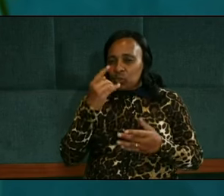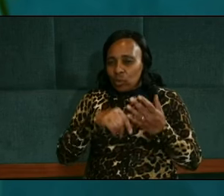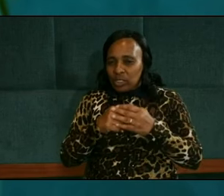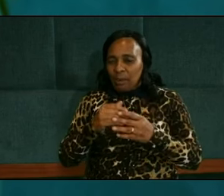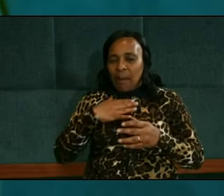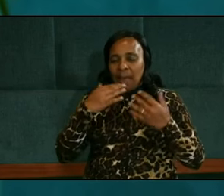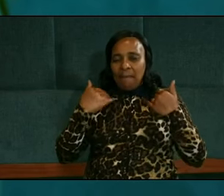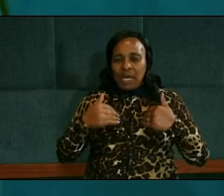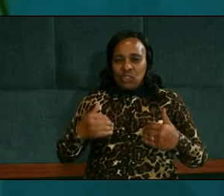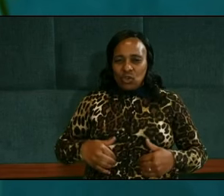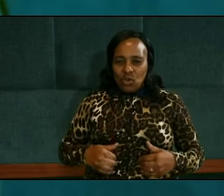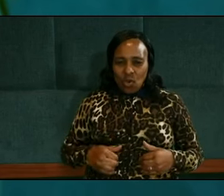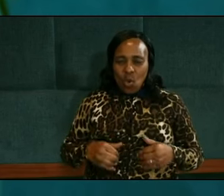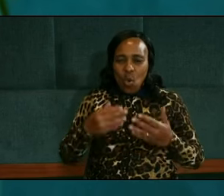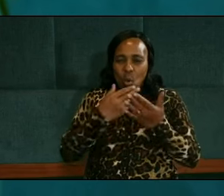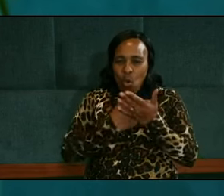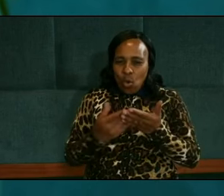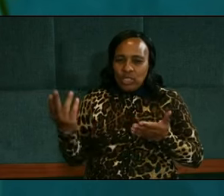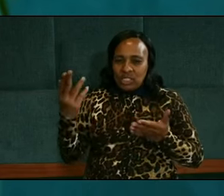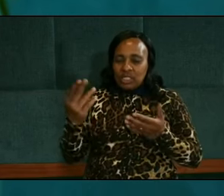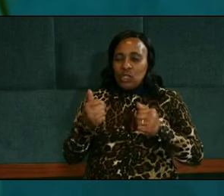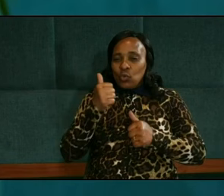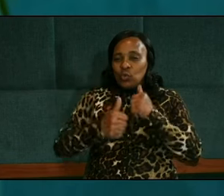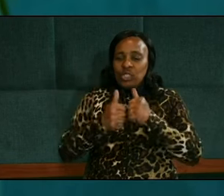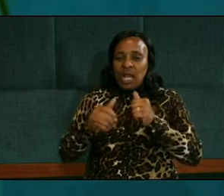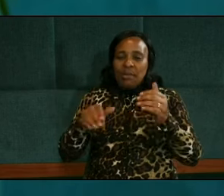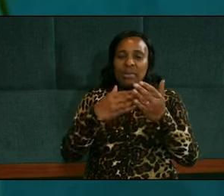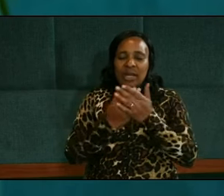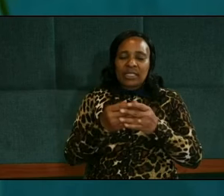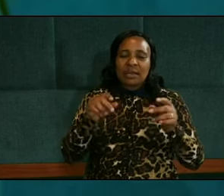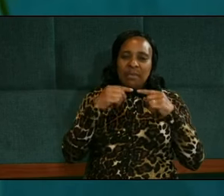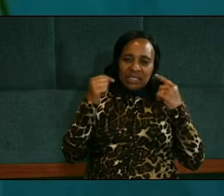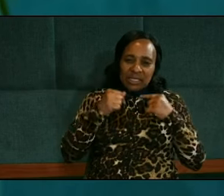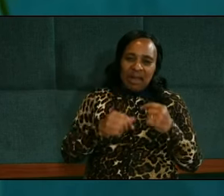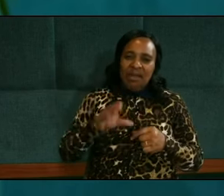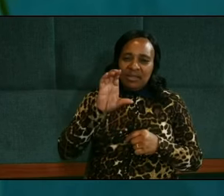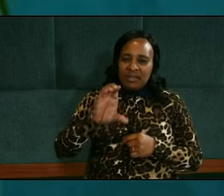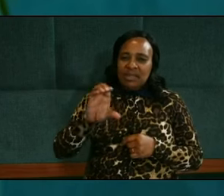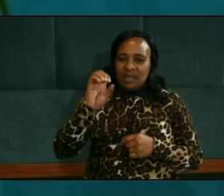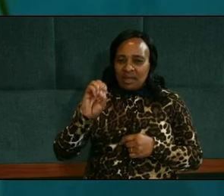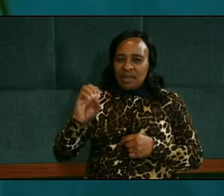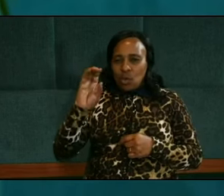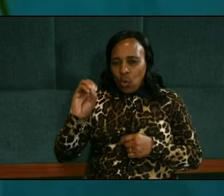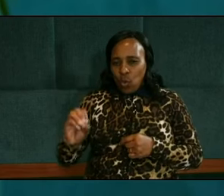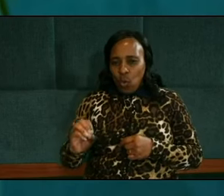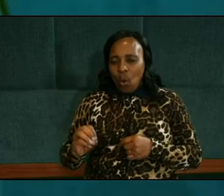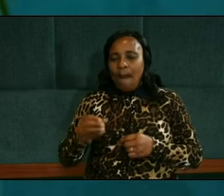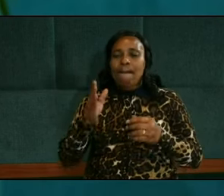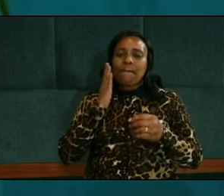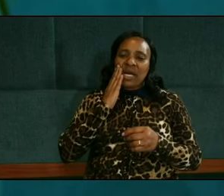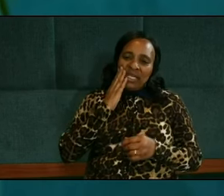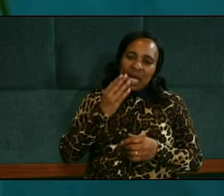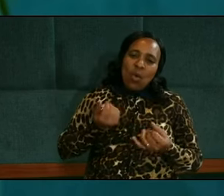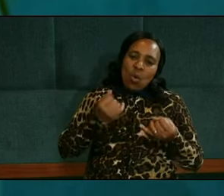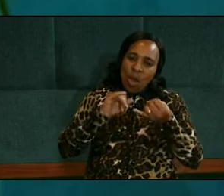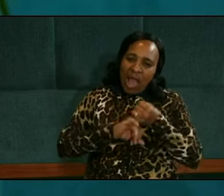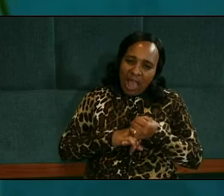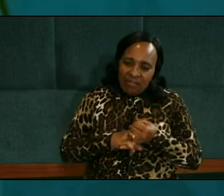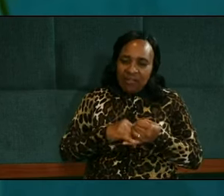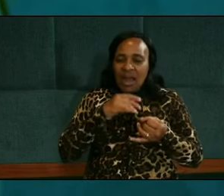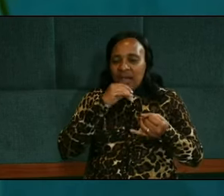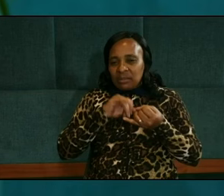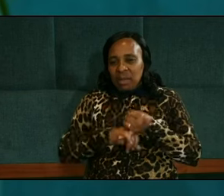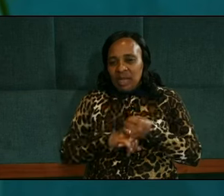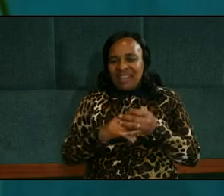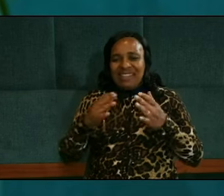holiness. And that applies for a pastor, for a CEO, for a mother, a wife, a father, a husband. The greatest